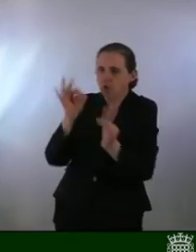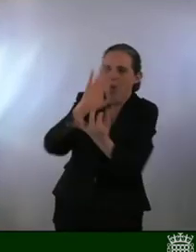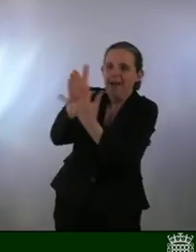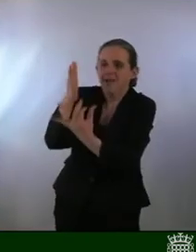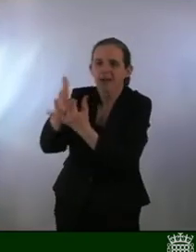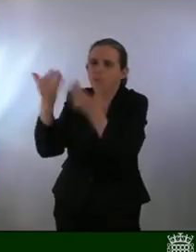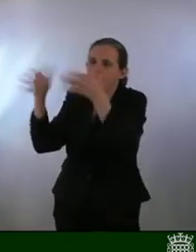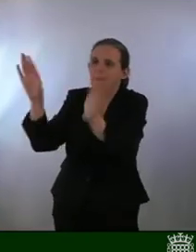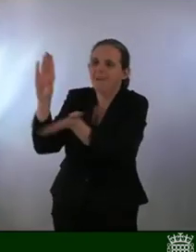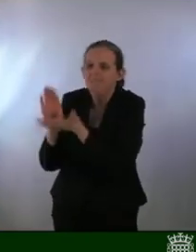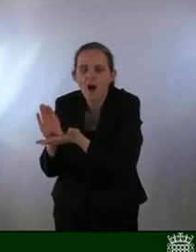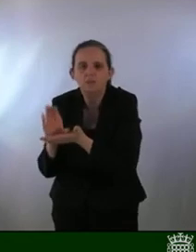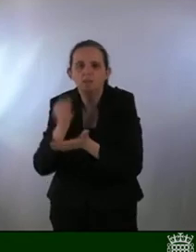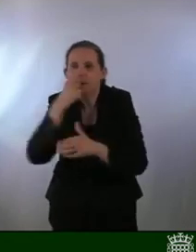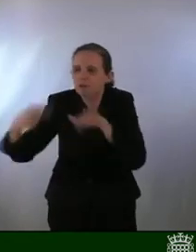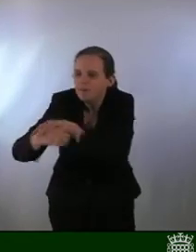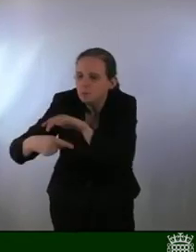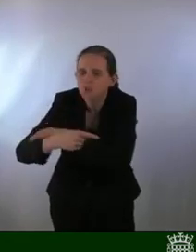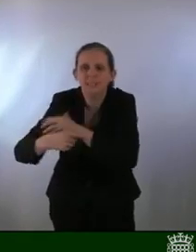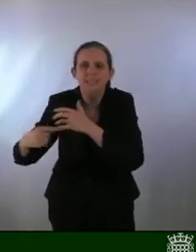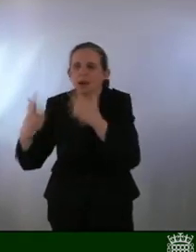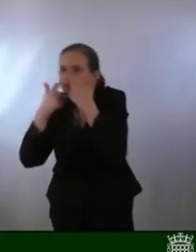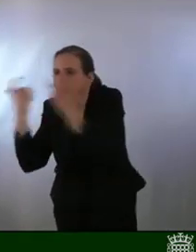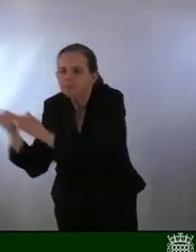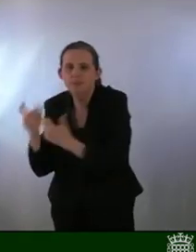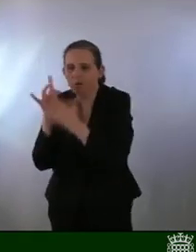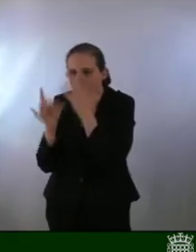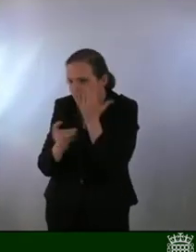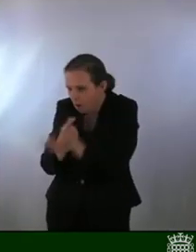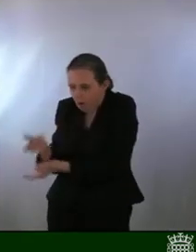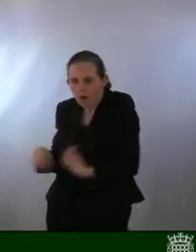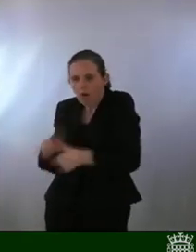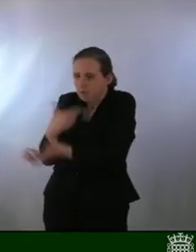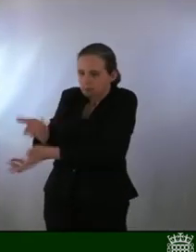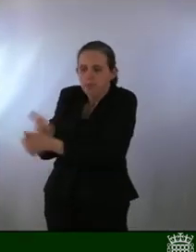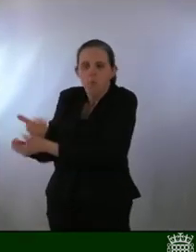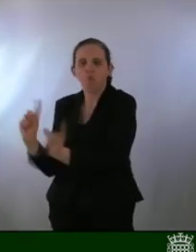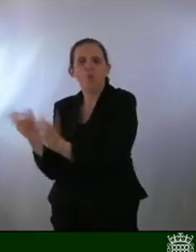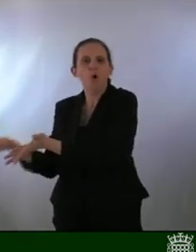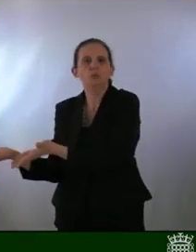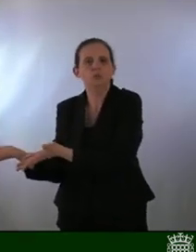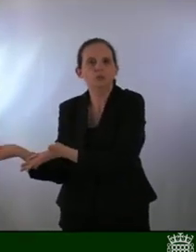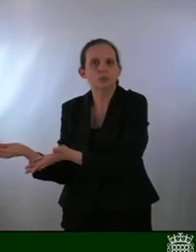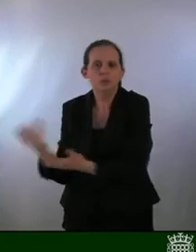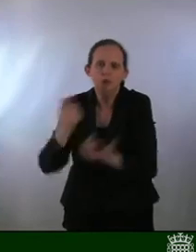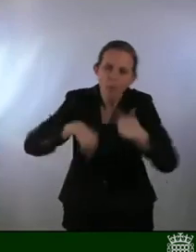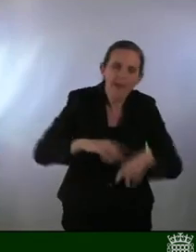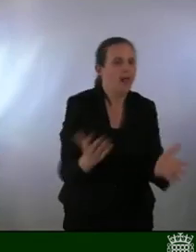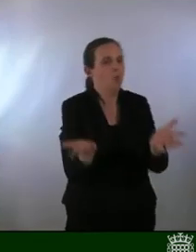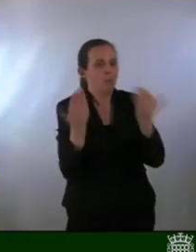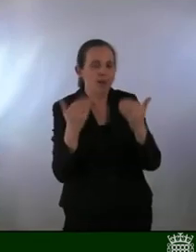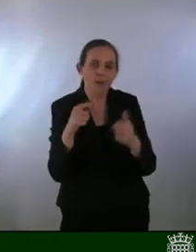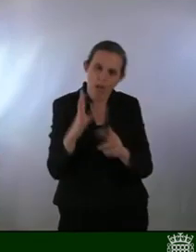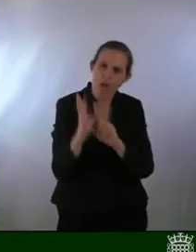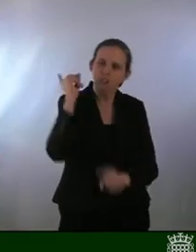like refugees or asylum seekers? What provisions being put there? We on these benches welcome the measures in the budget,